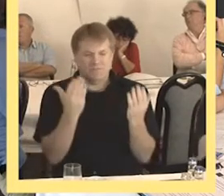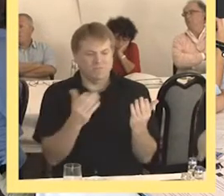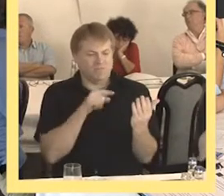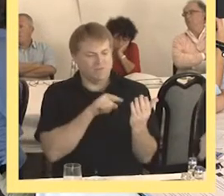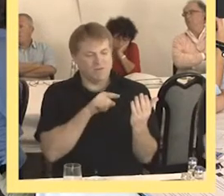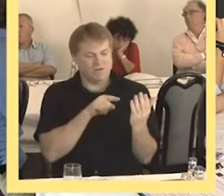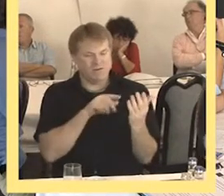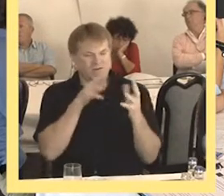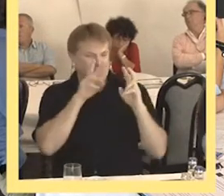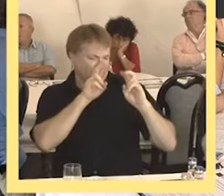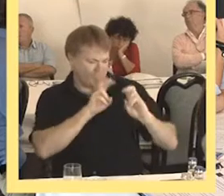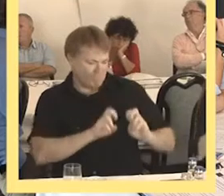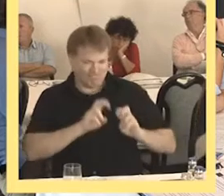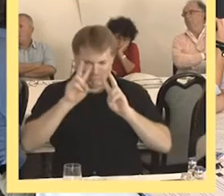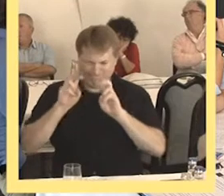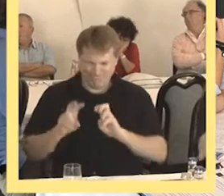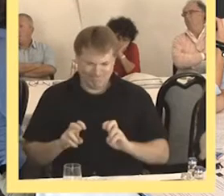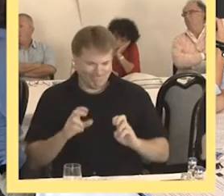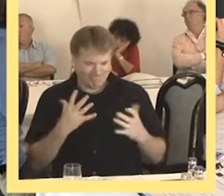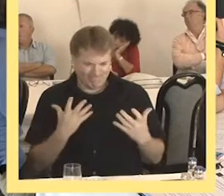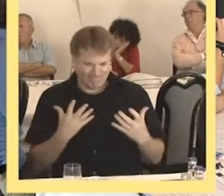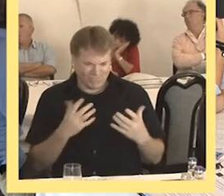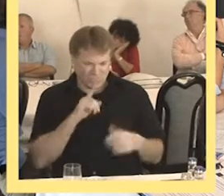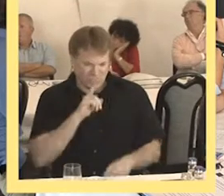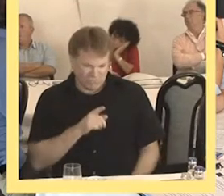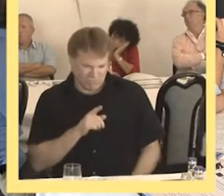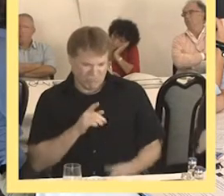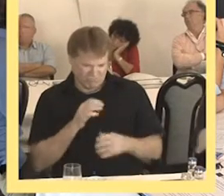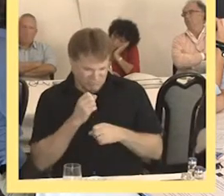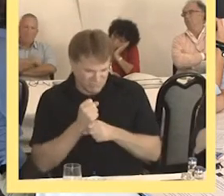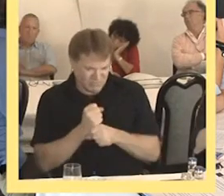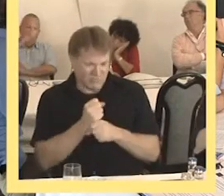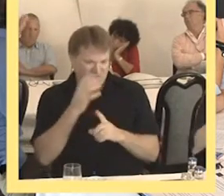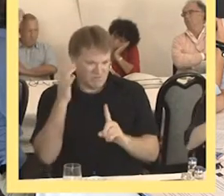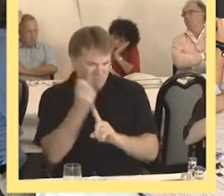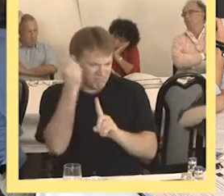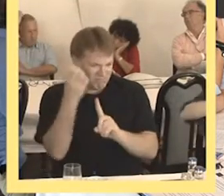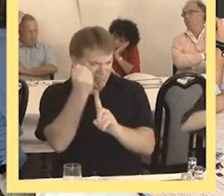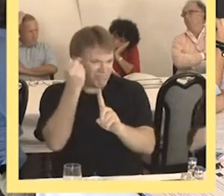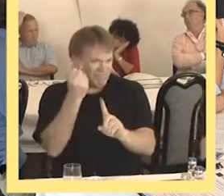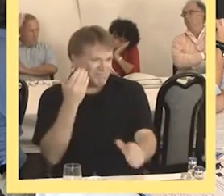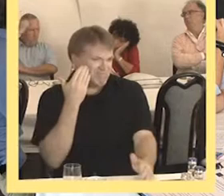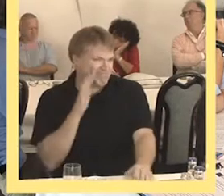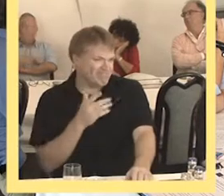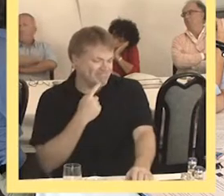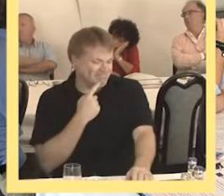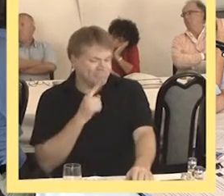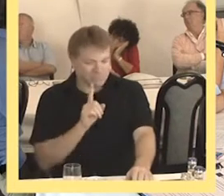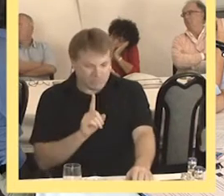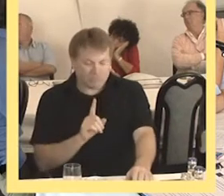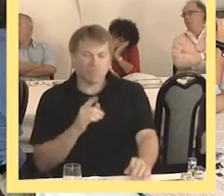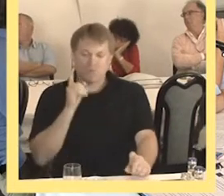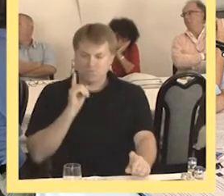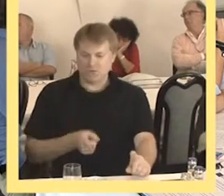and interact with these special target groups like we did before, for example, with children. And what is the outcome?